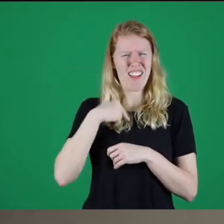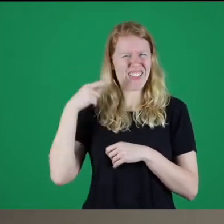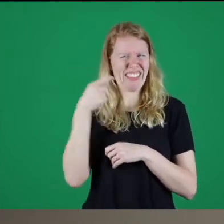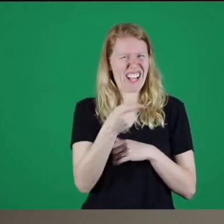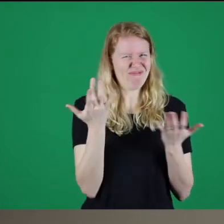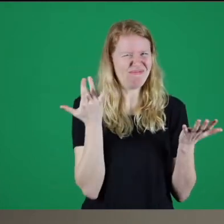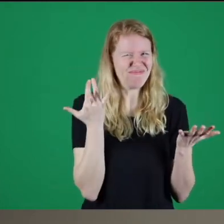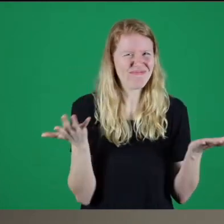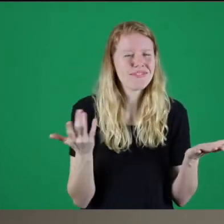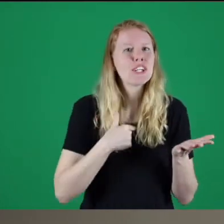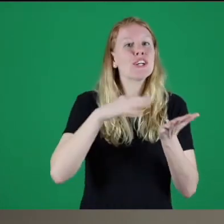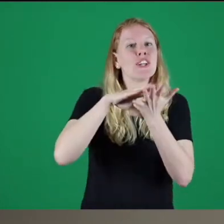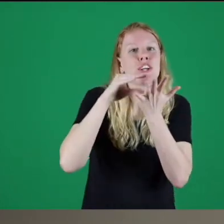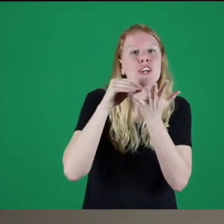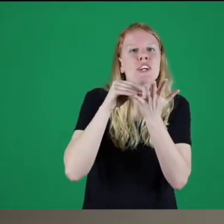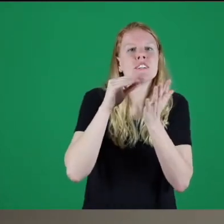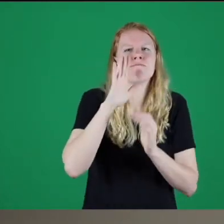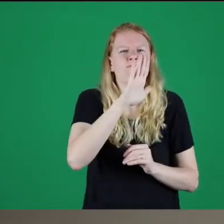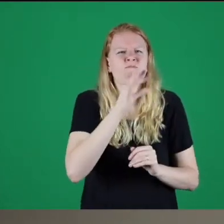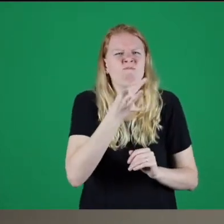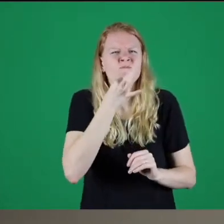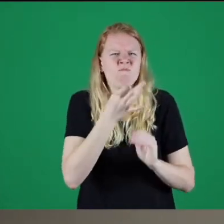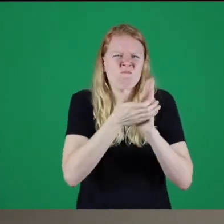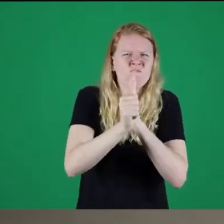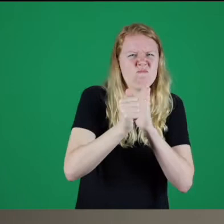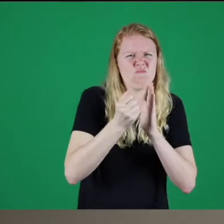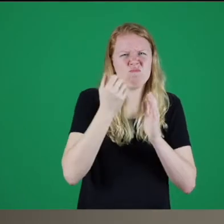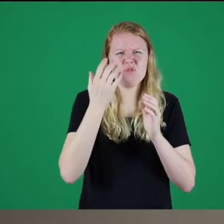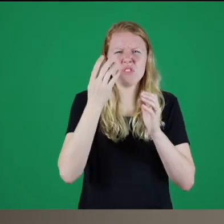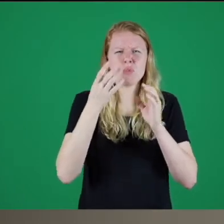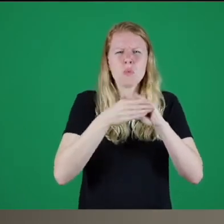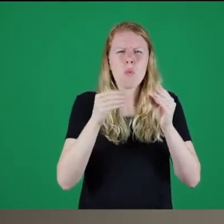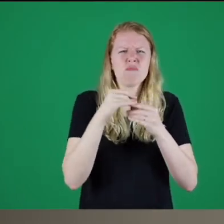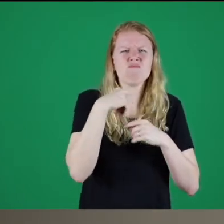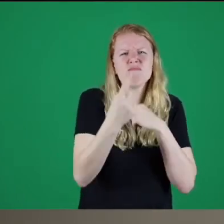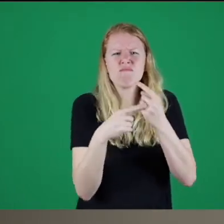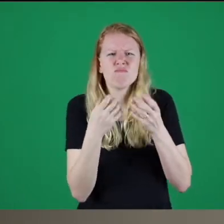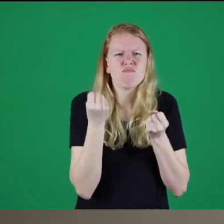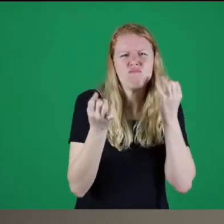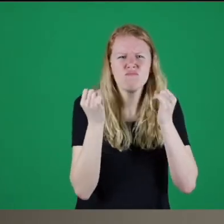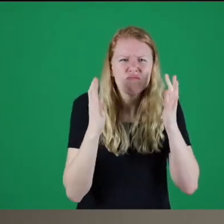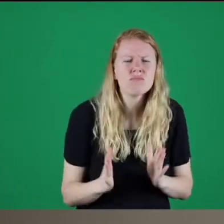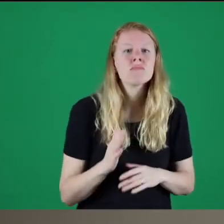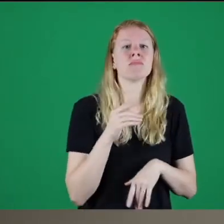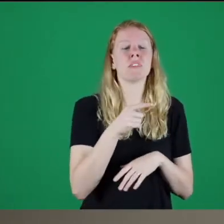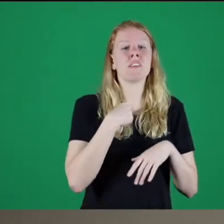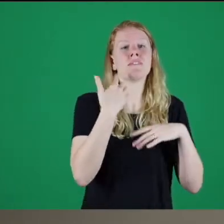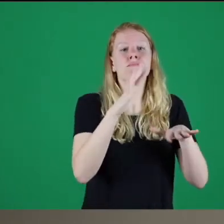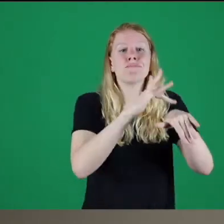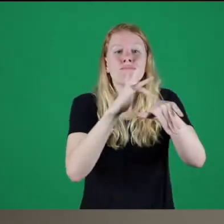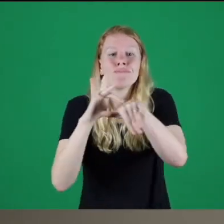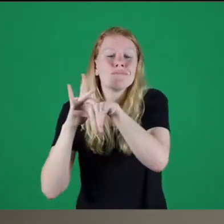from a master storyteller. And I had already spent time in the Gambia, Senegal, Guinea, other countries, learning from other